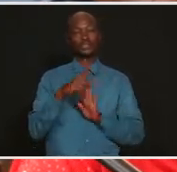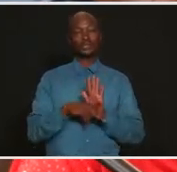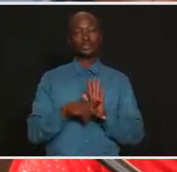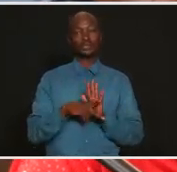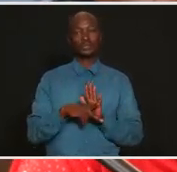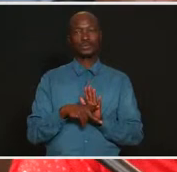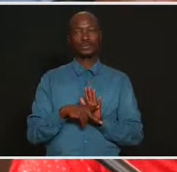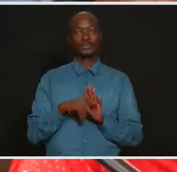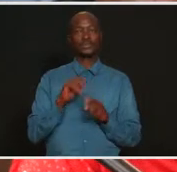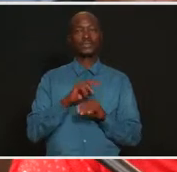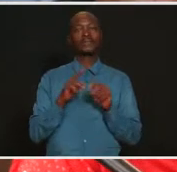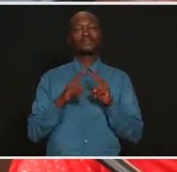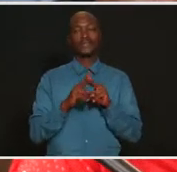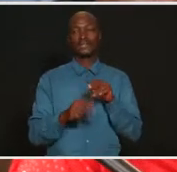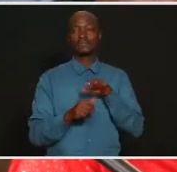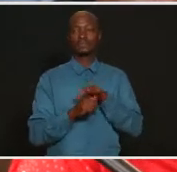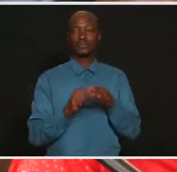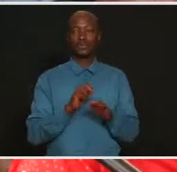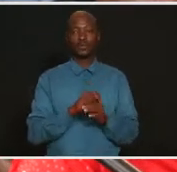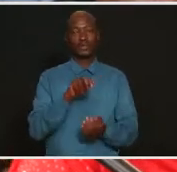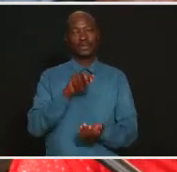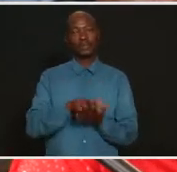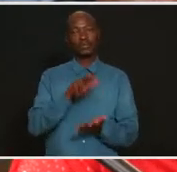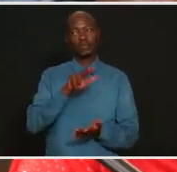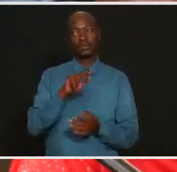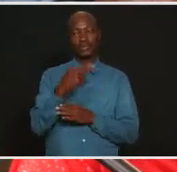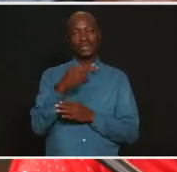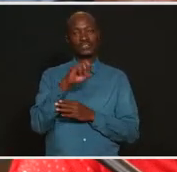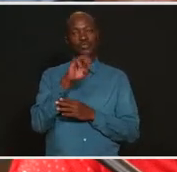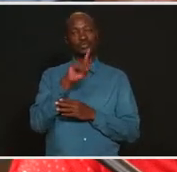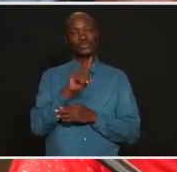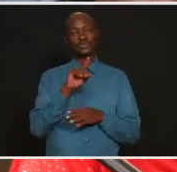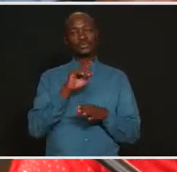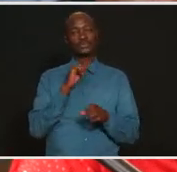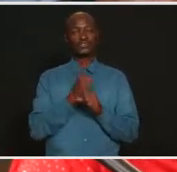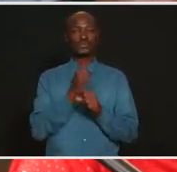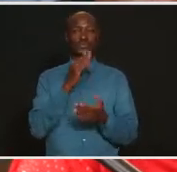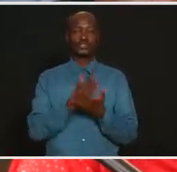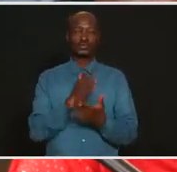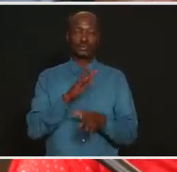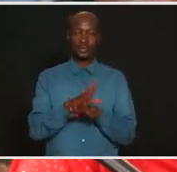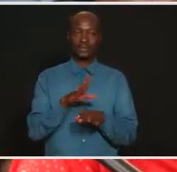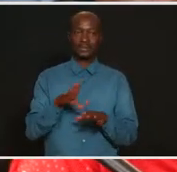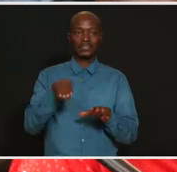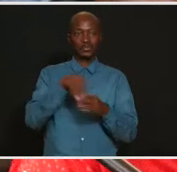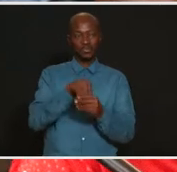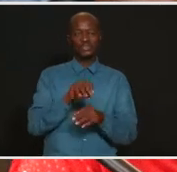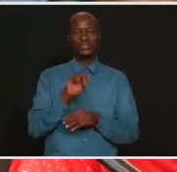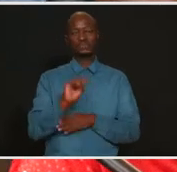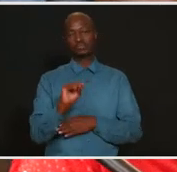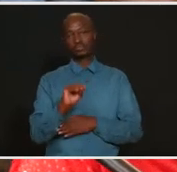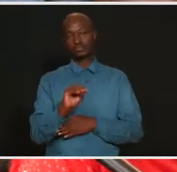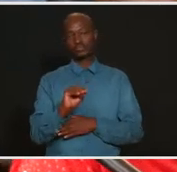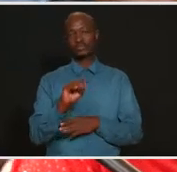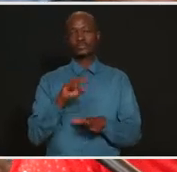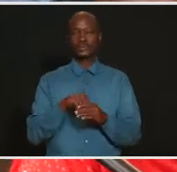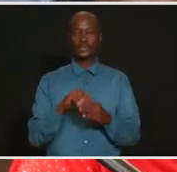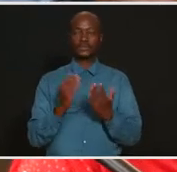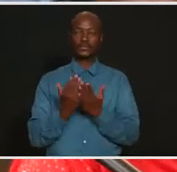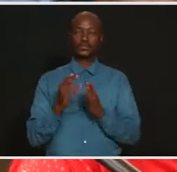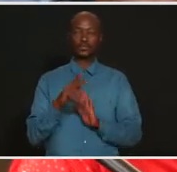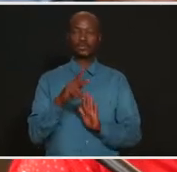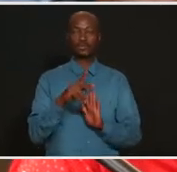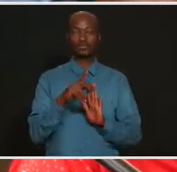are critical with the approval of the hod to ensure inclusivity within school